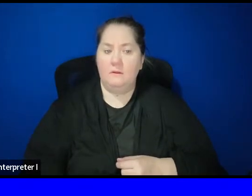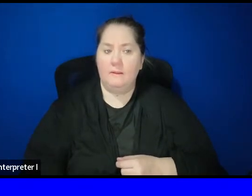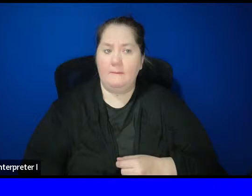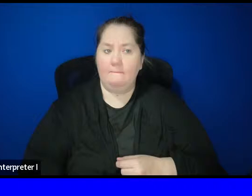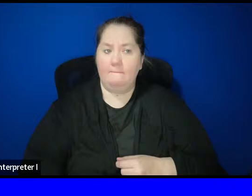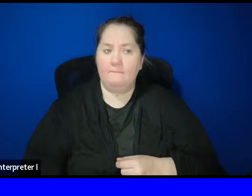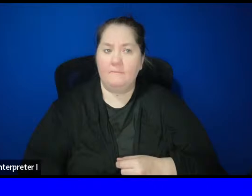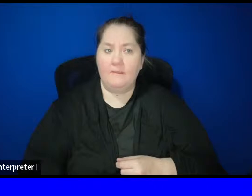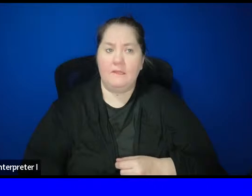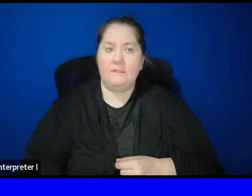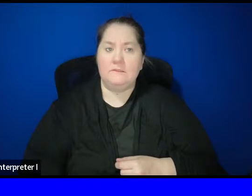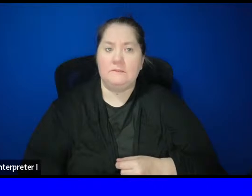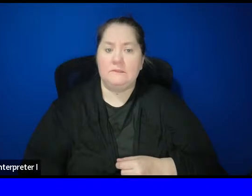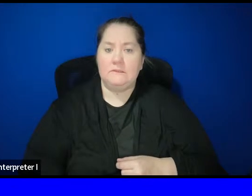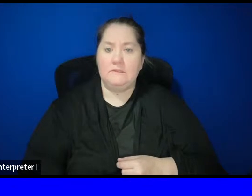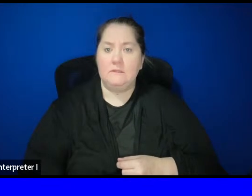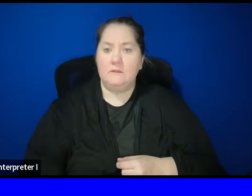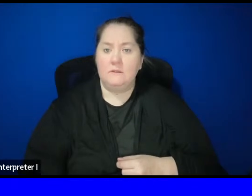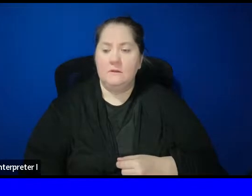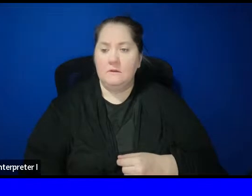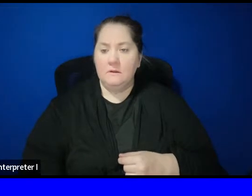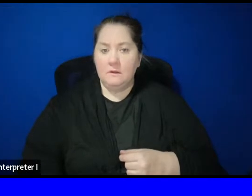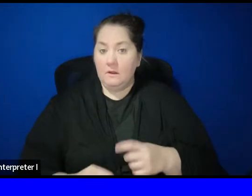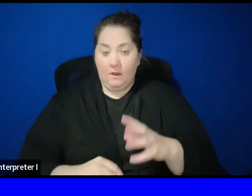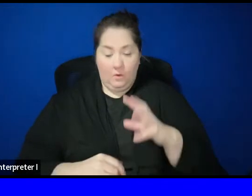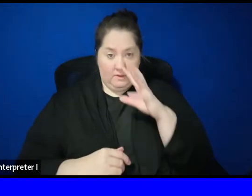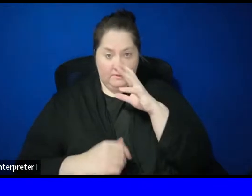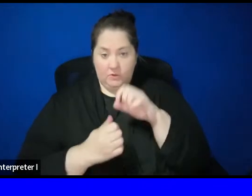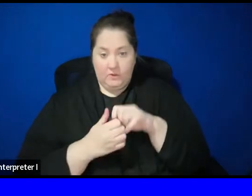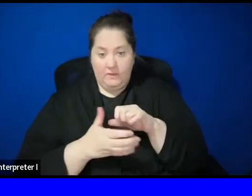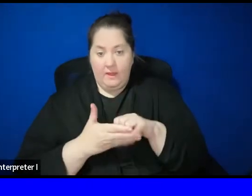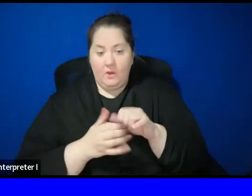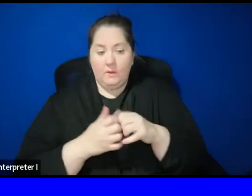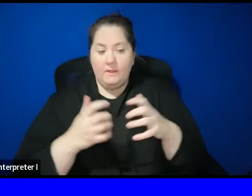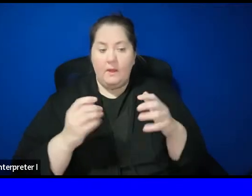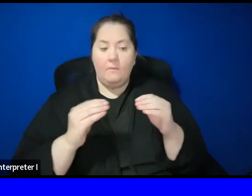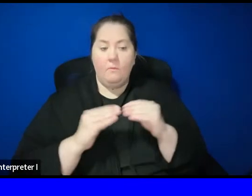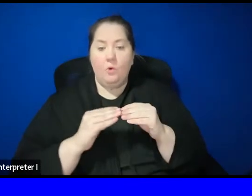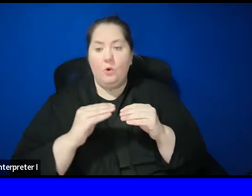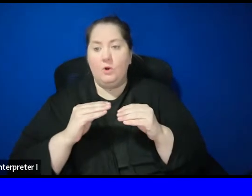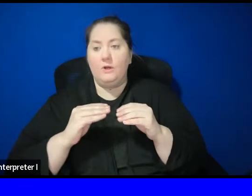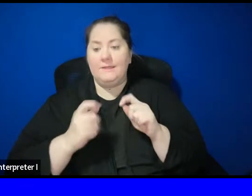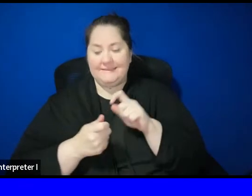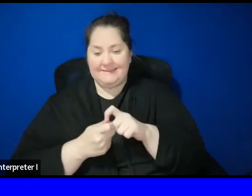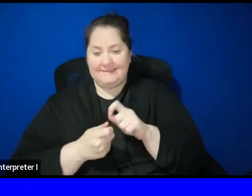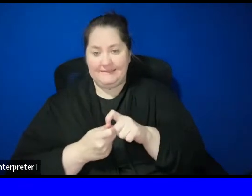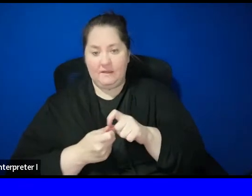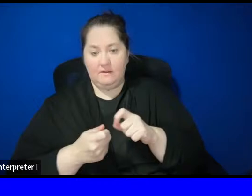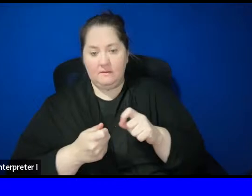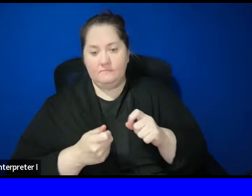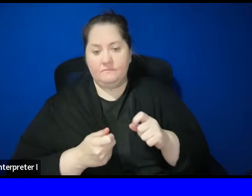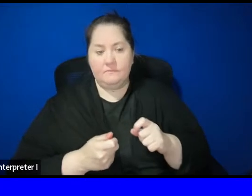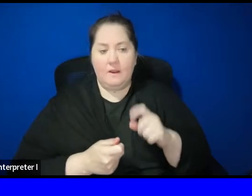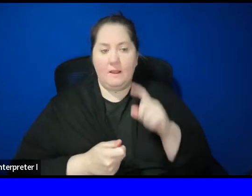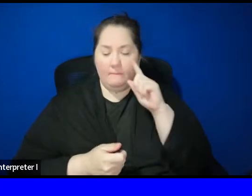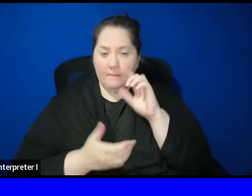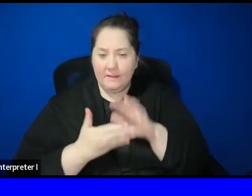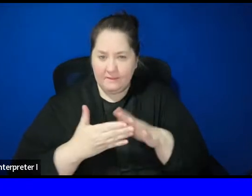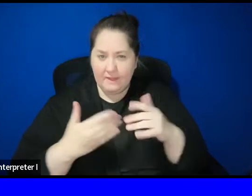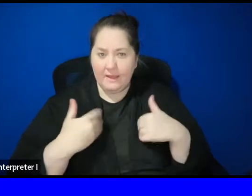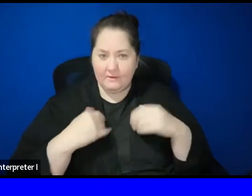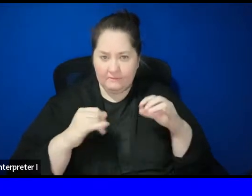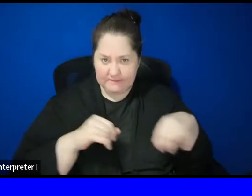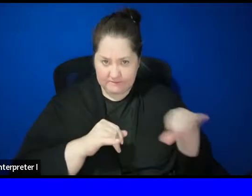I do not want to speak to that without having more detail in front of me. I believe they do have a